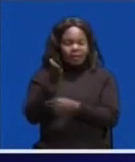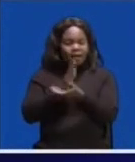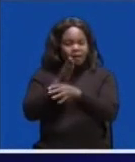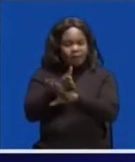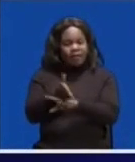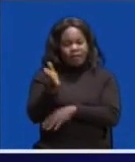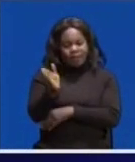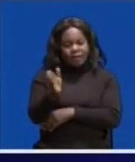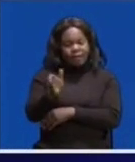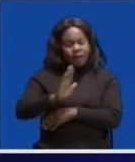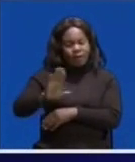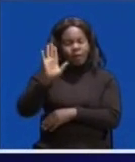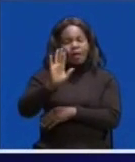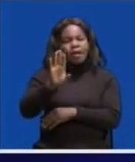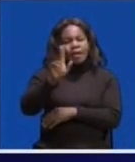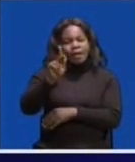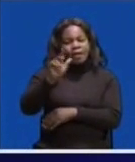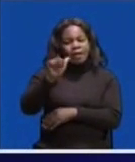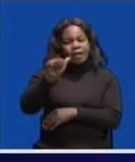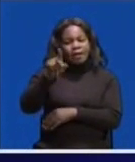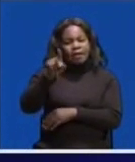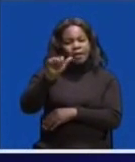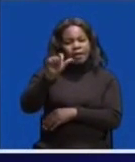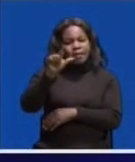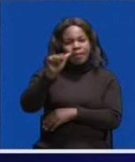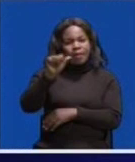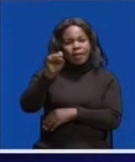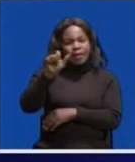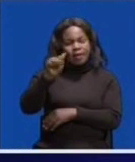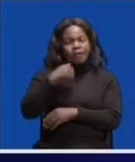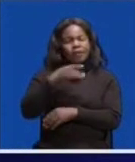after UPND's Aubrey Kapalasa polled